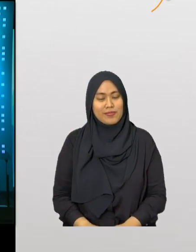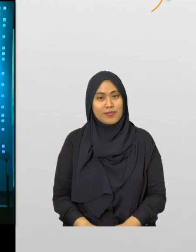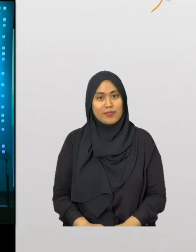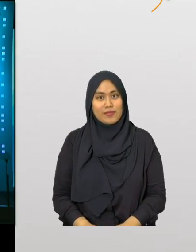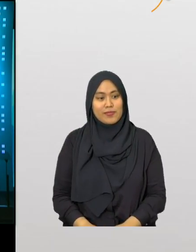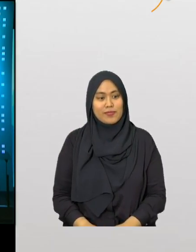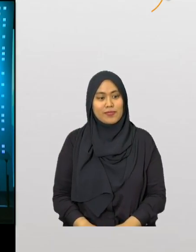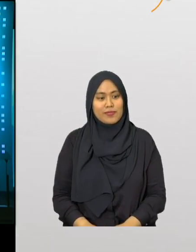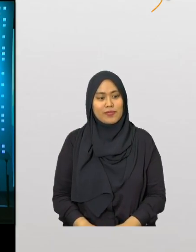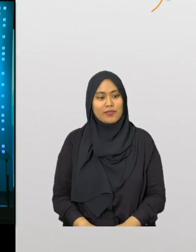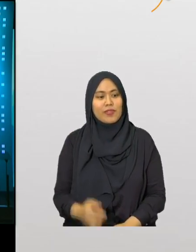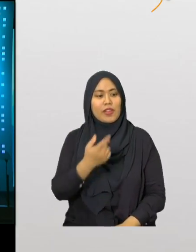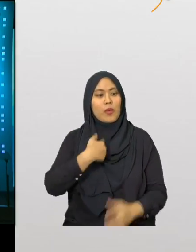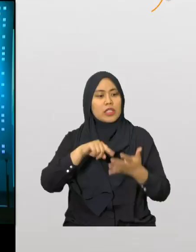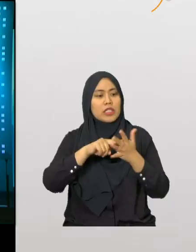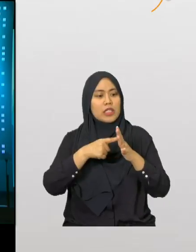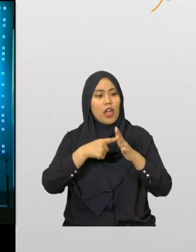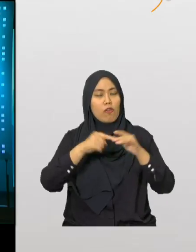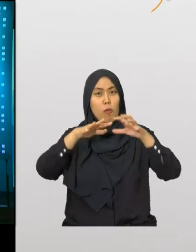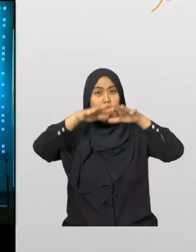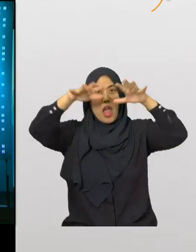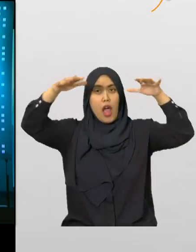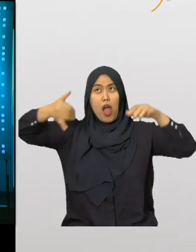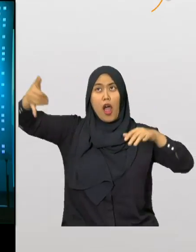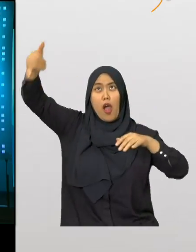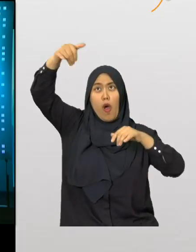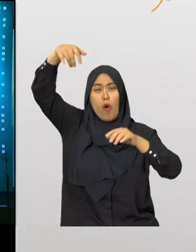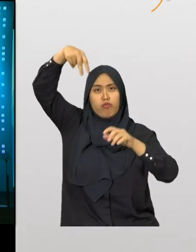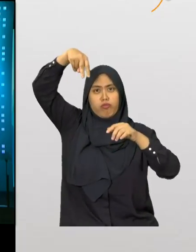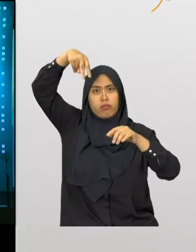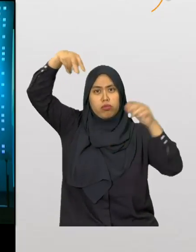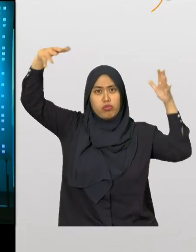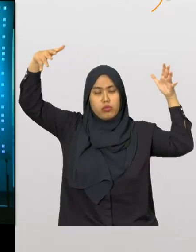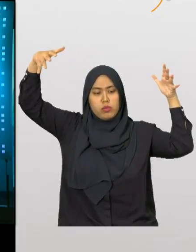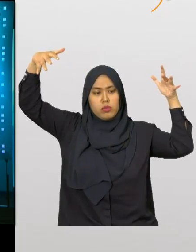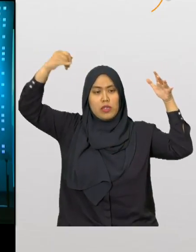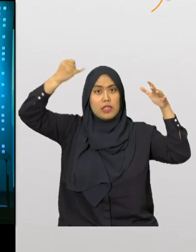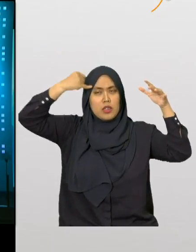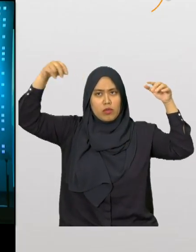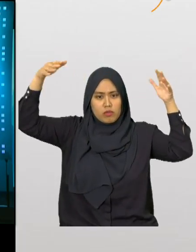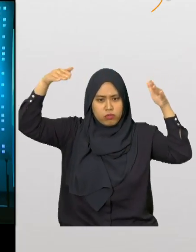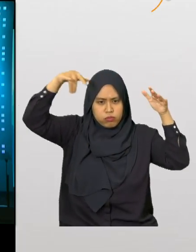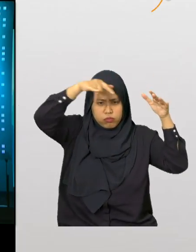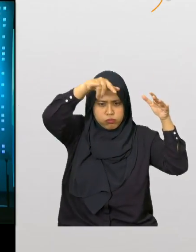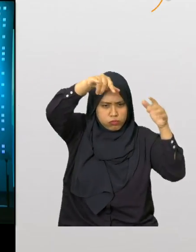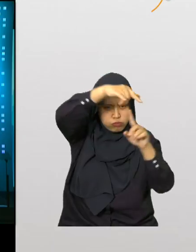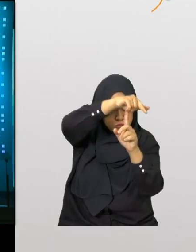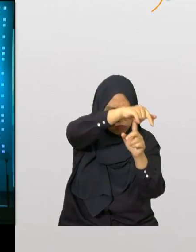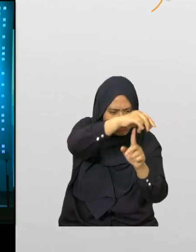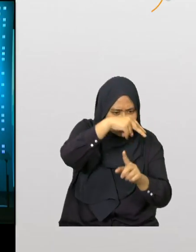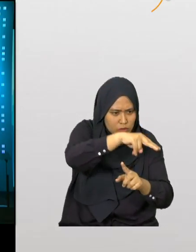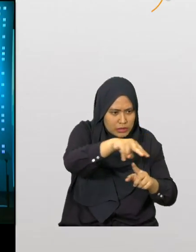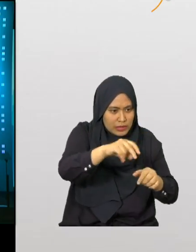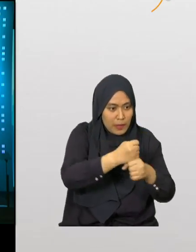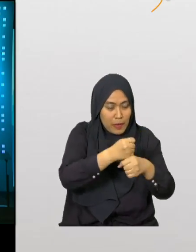We start from outer space, we fly in, we propose to create a Punggol waterway to build a town on both